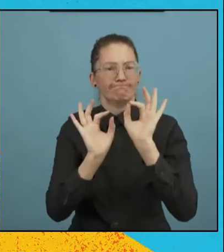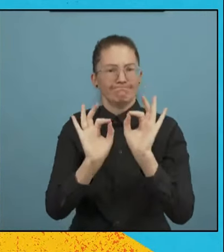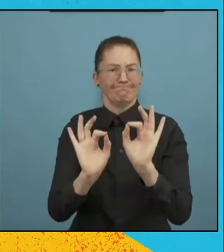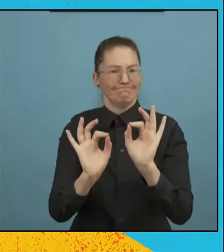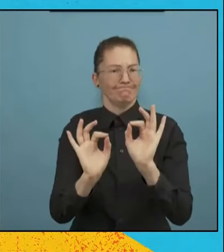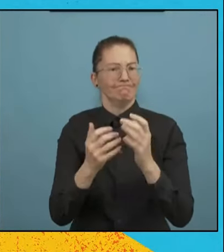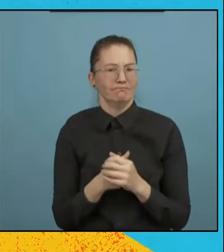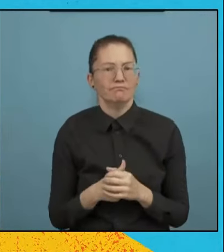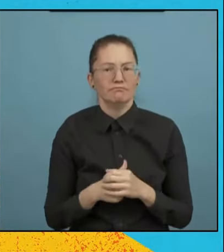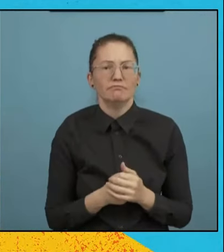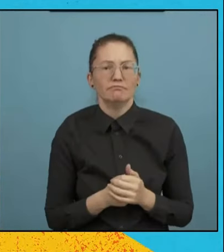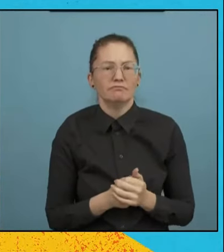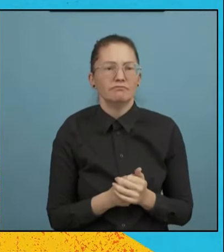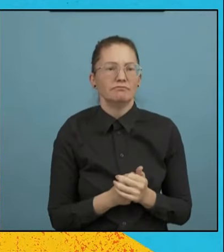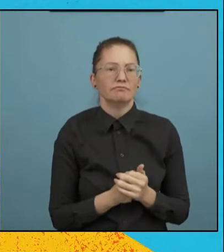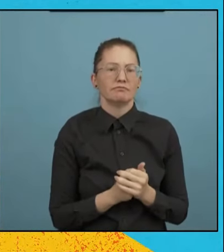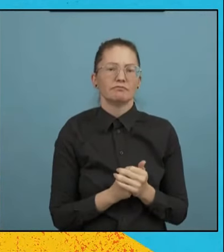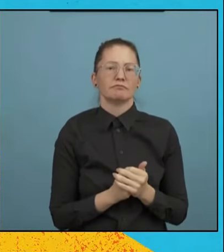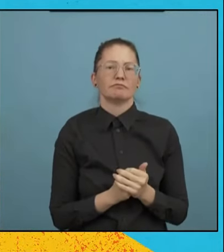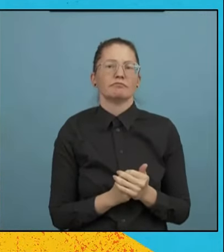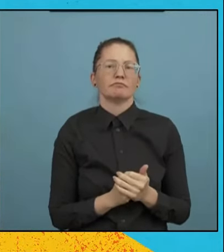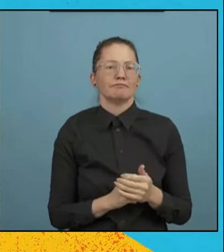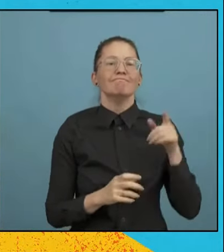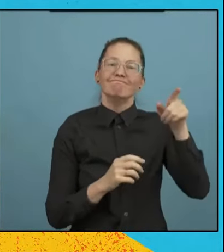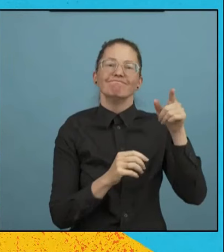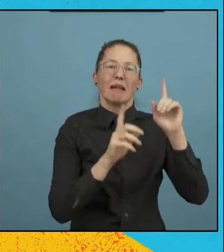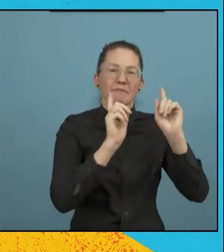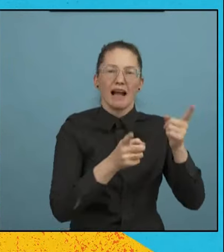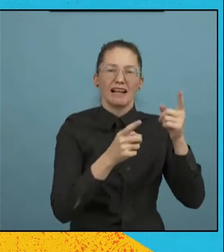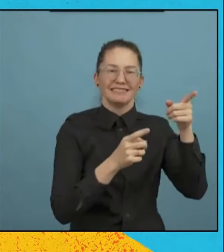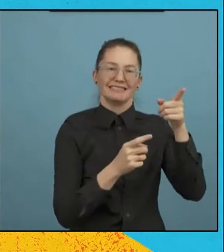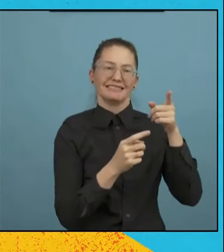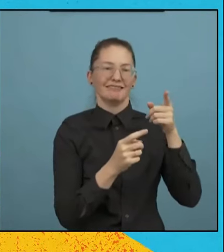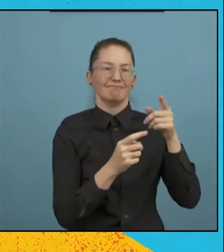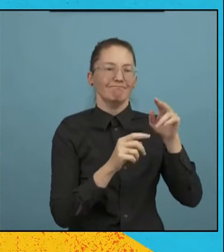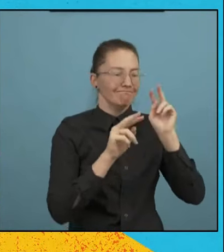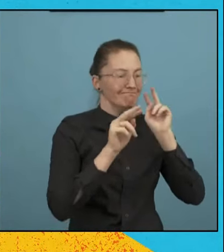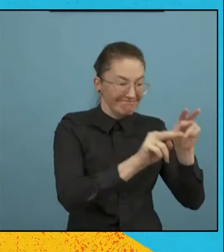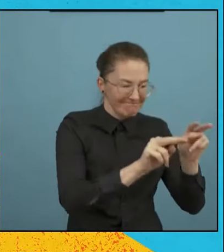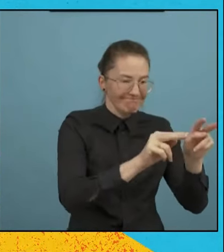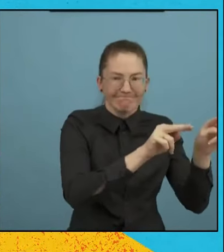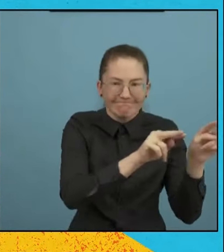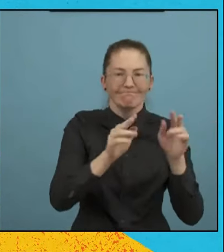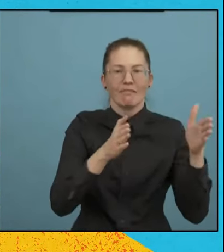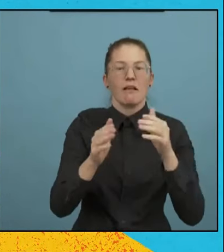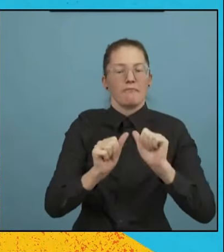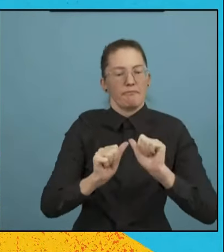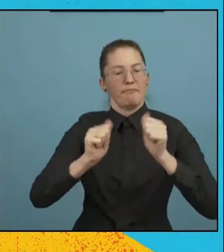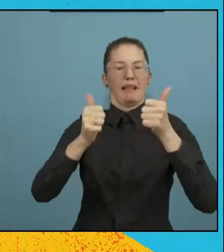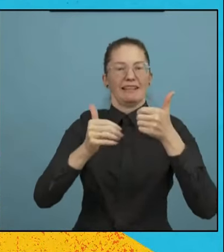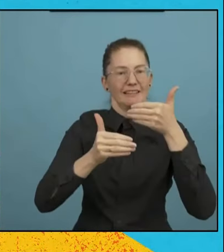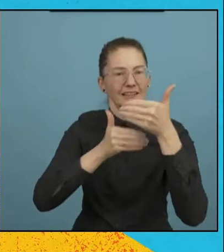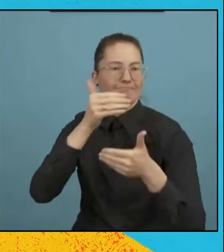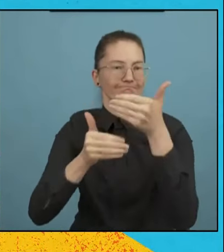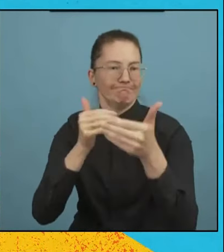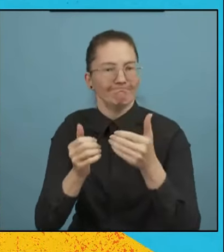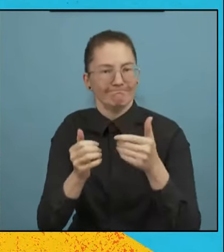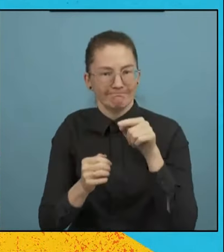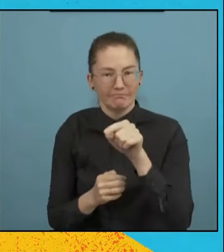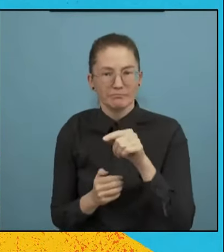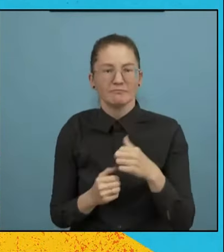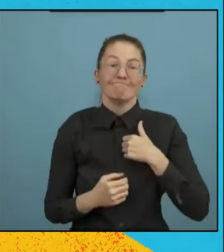are working towards the SDGs. For example, Karen, who is dedicating her life to peace building, conflict prevention, and